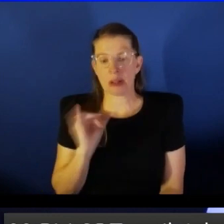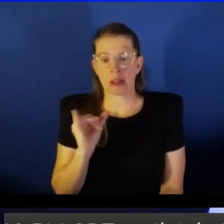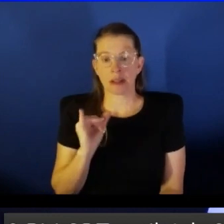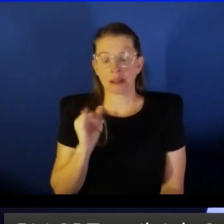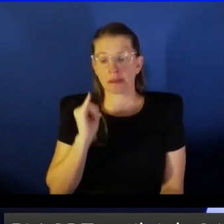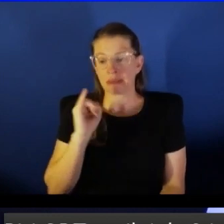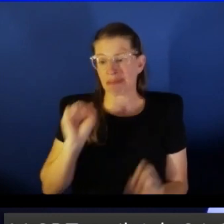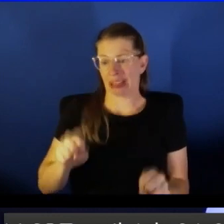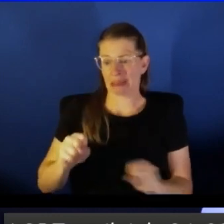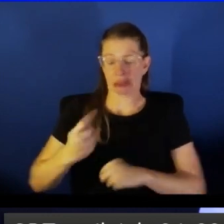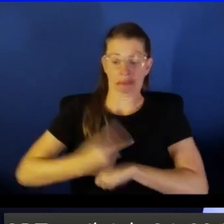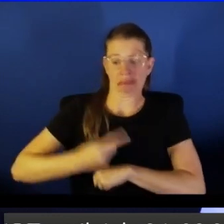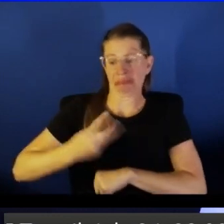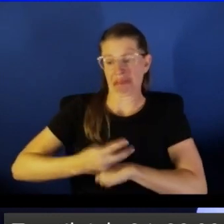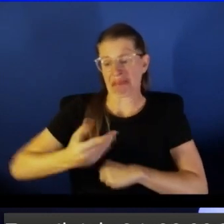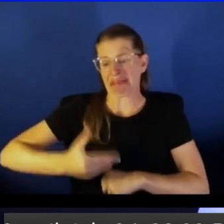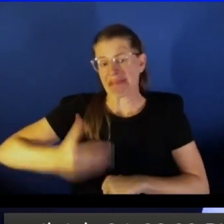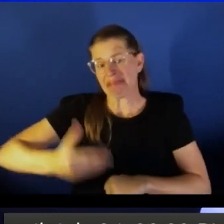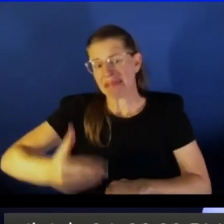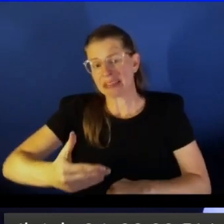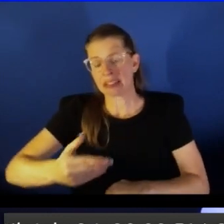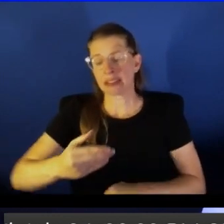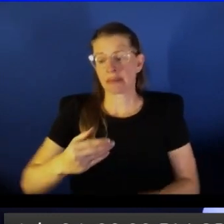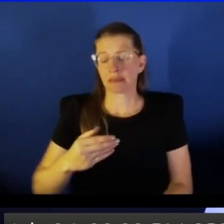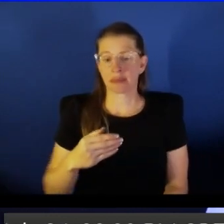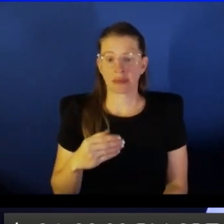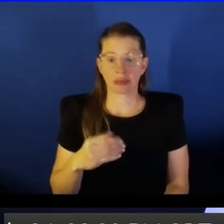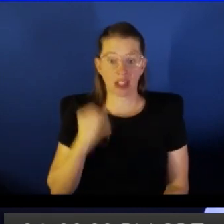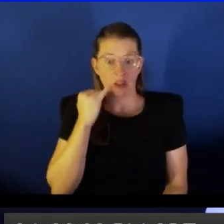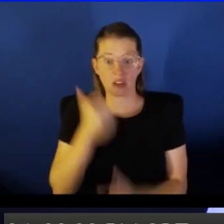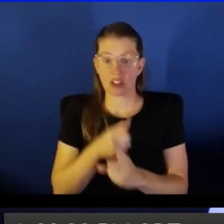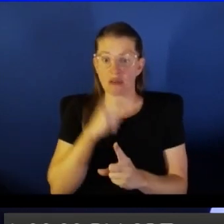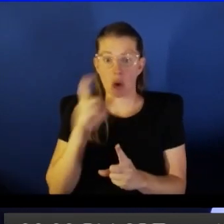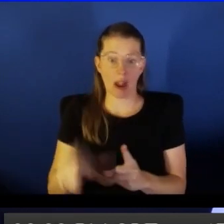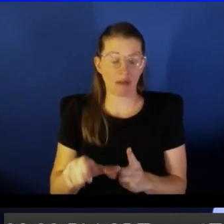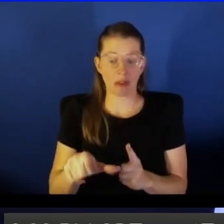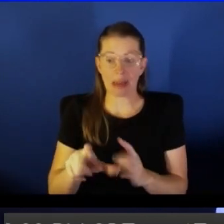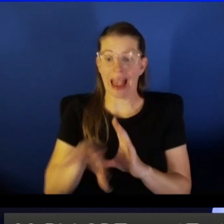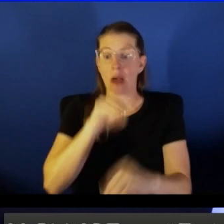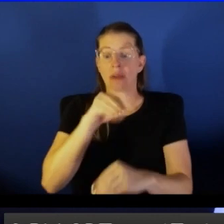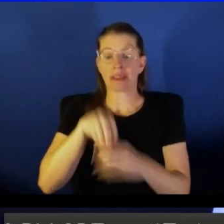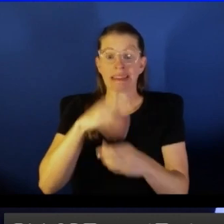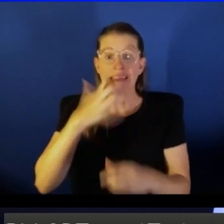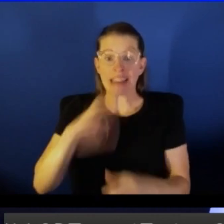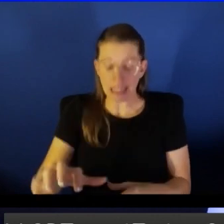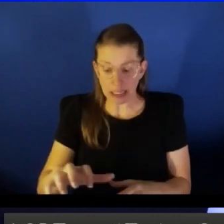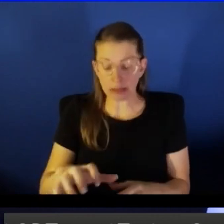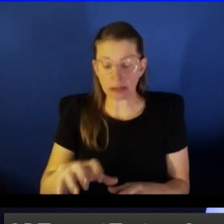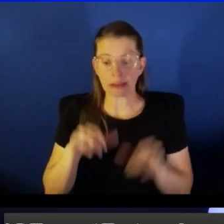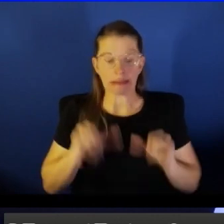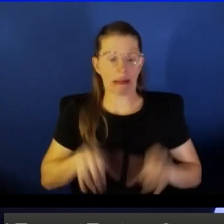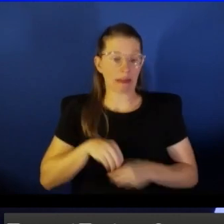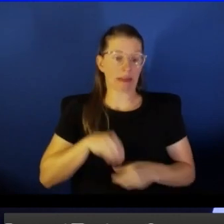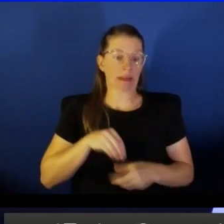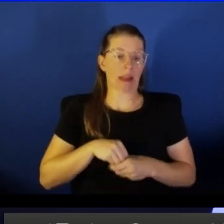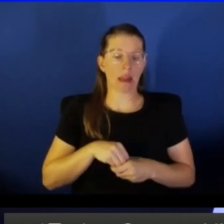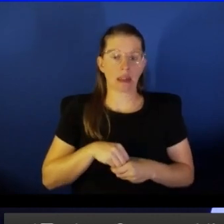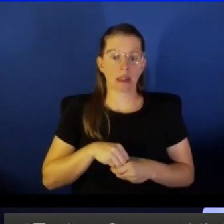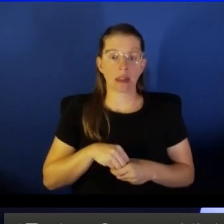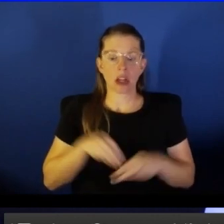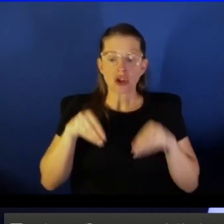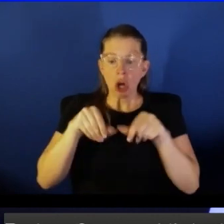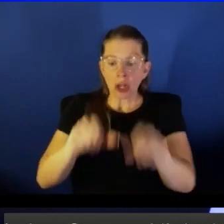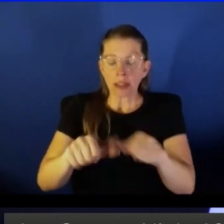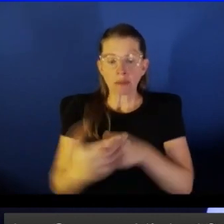these crazy temperatures that we're going to have, if you don't have to be out in the heat, don't be out in the heat. Try to stay in, do your work, your gardening in the morning or the evening when it's